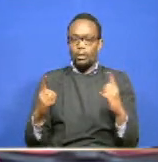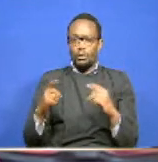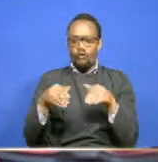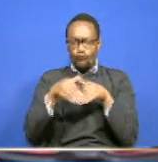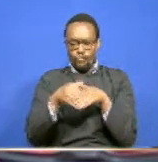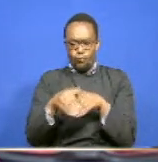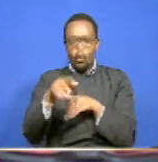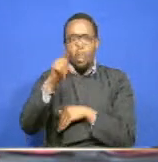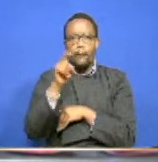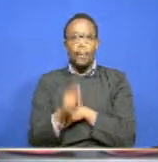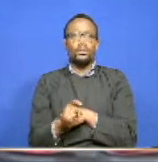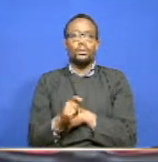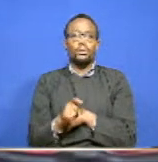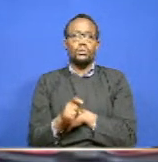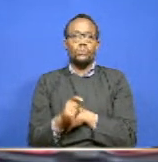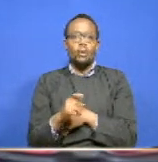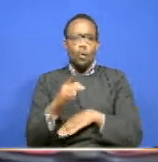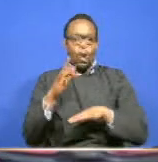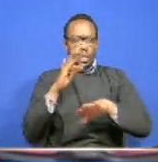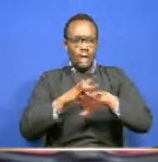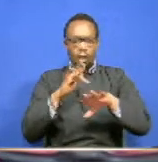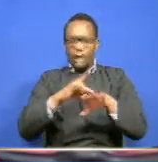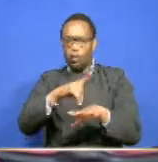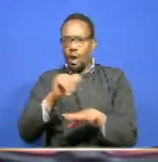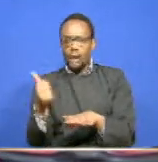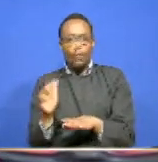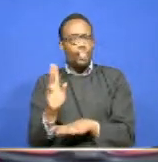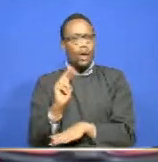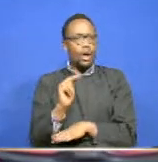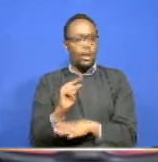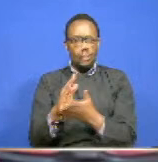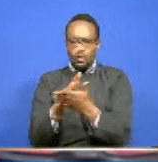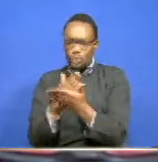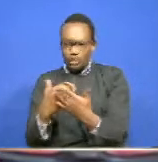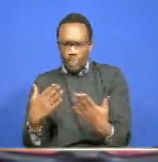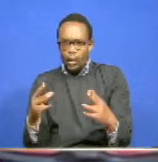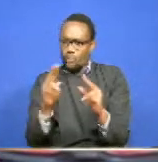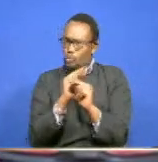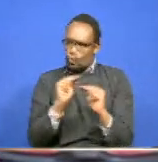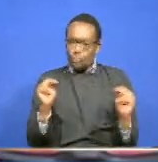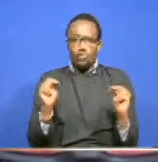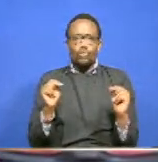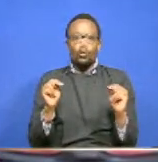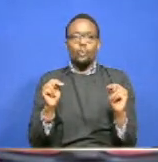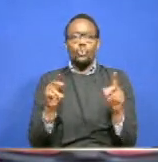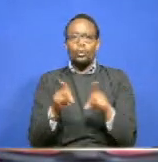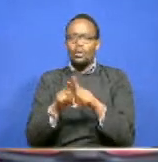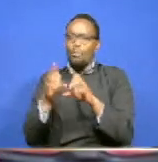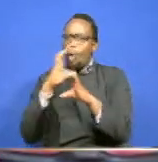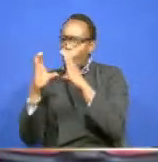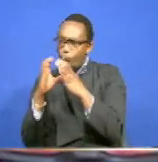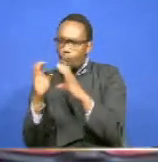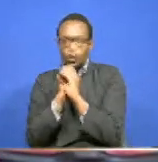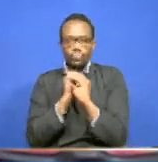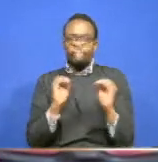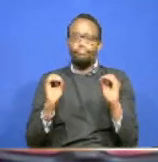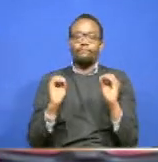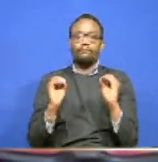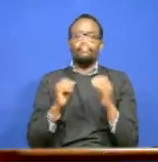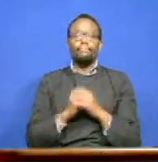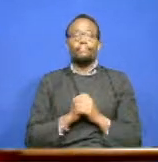required. Avoid physical contact with anyone, sharing of materials and conversing during the